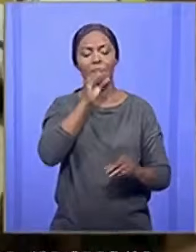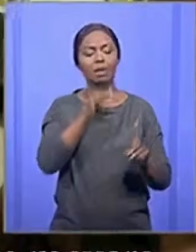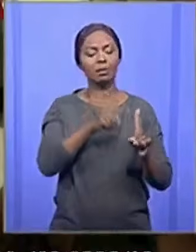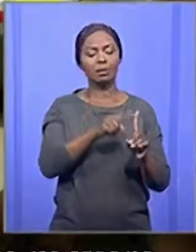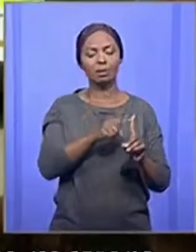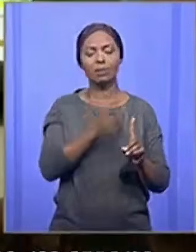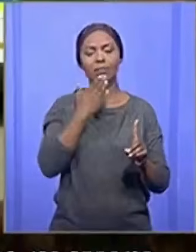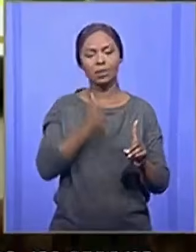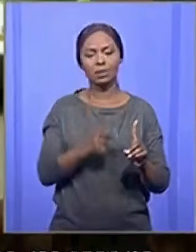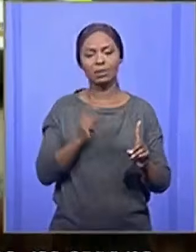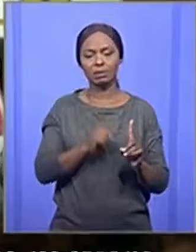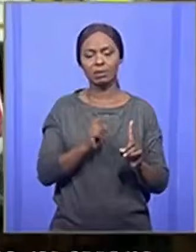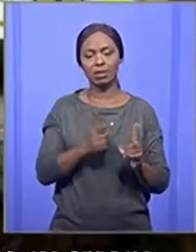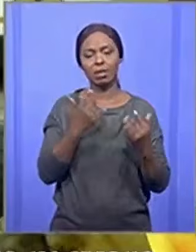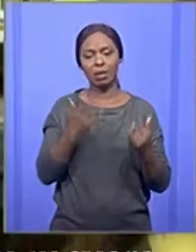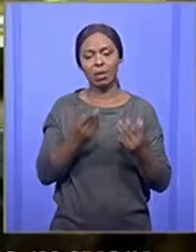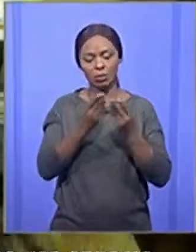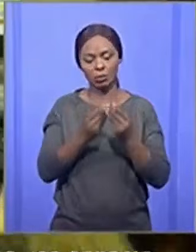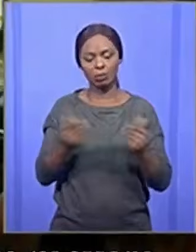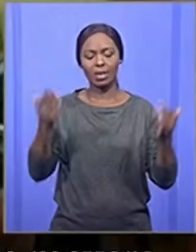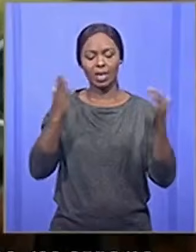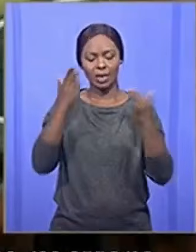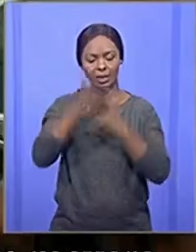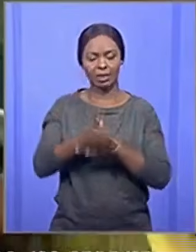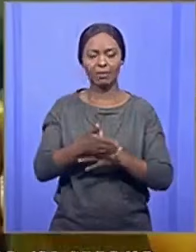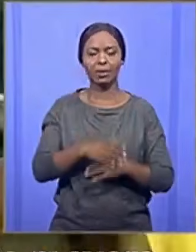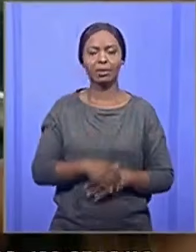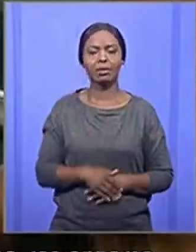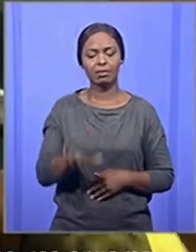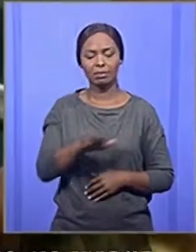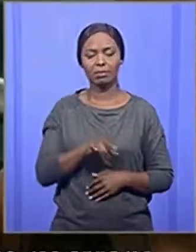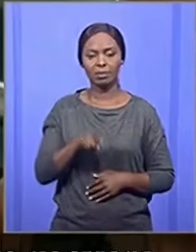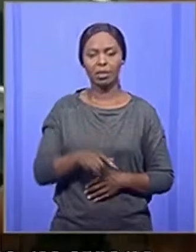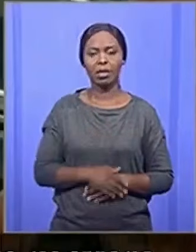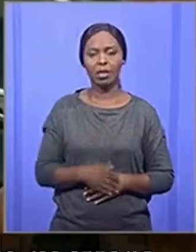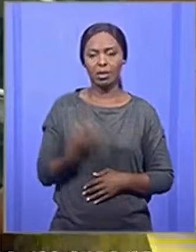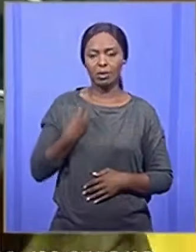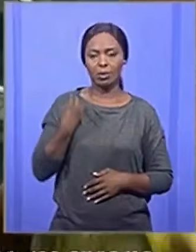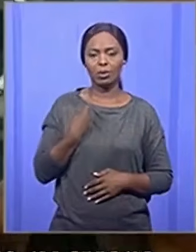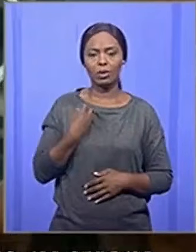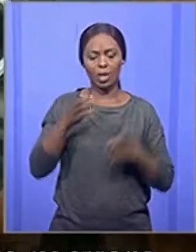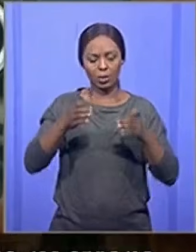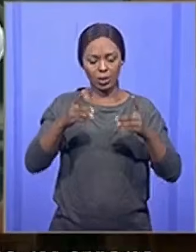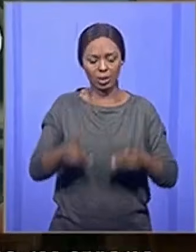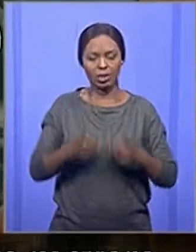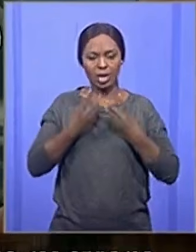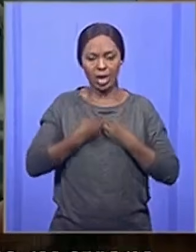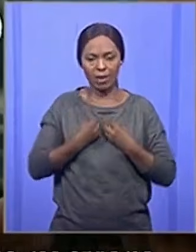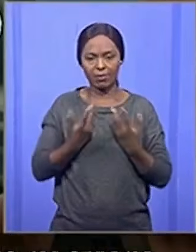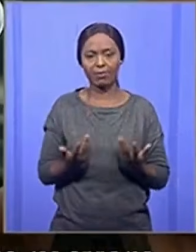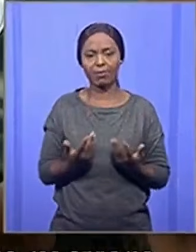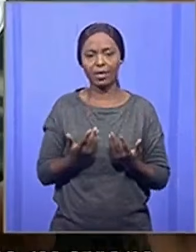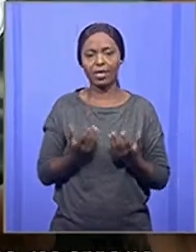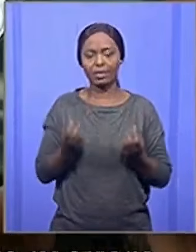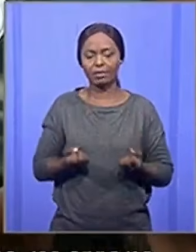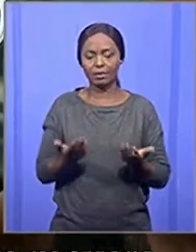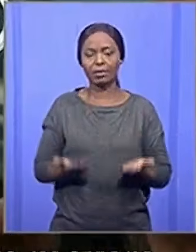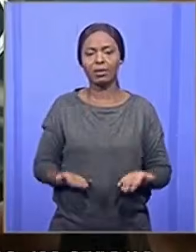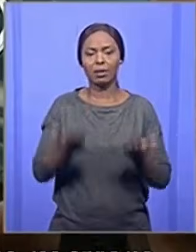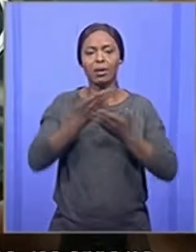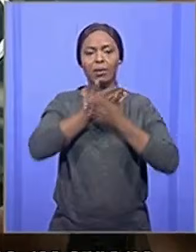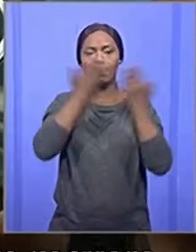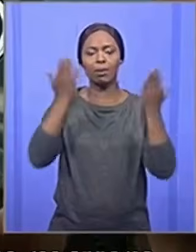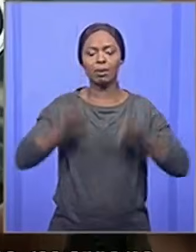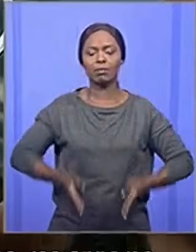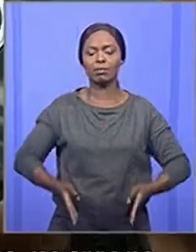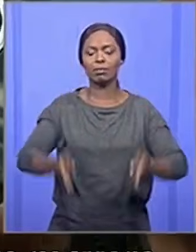namola. Rona re le ba ai ba Welkom, especially rona batjha re ruteile re kene dikolo mosebetsi ha o ka mona ko ra ha ona service delivery ditsela